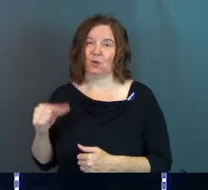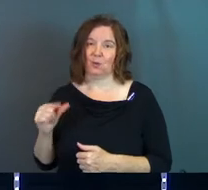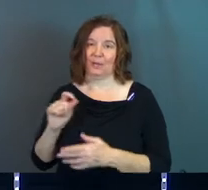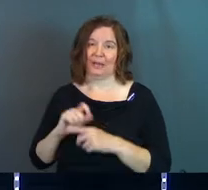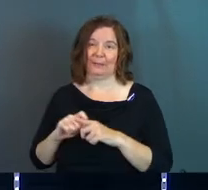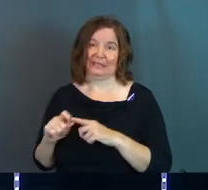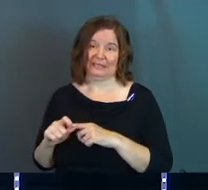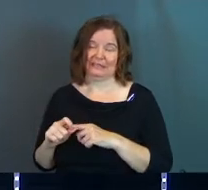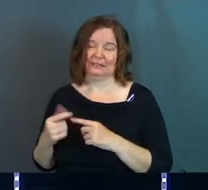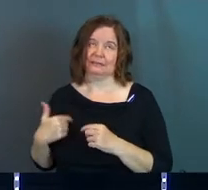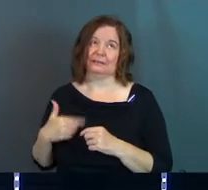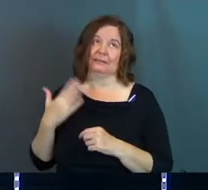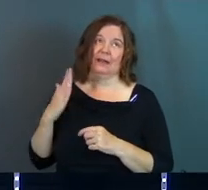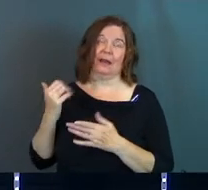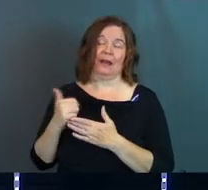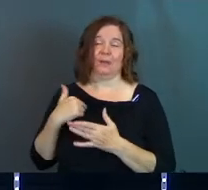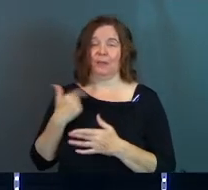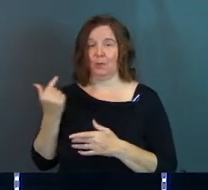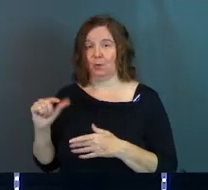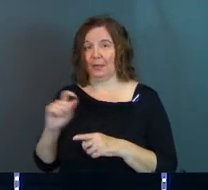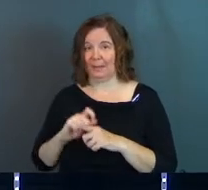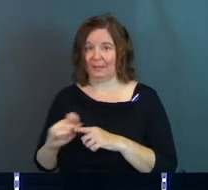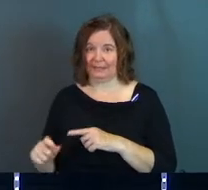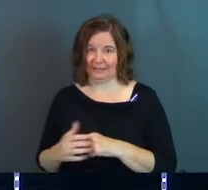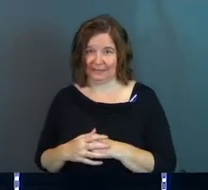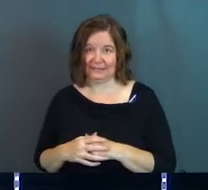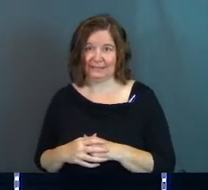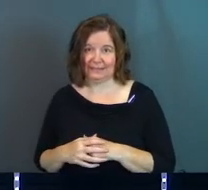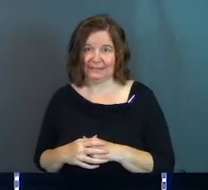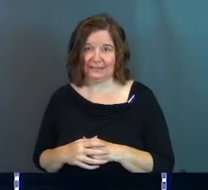beans. God help us, there were green beans.